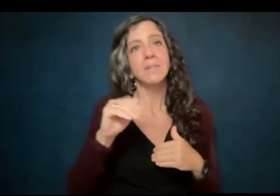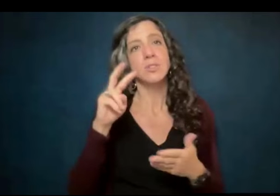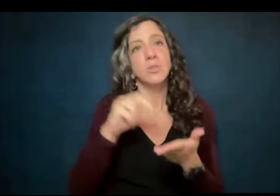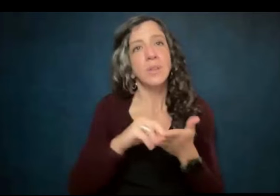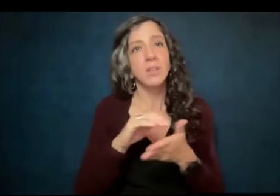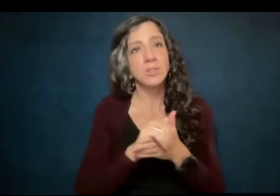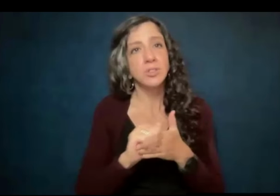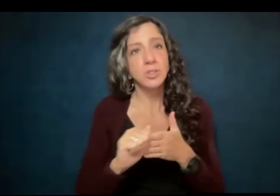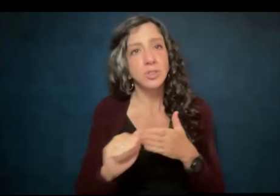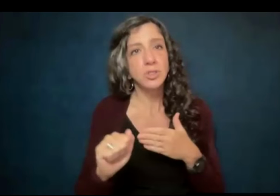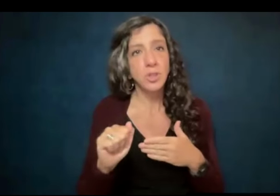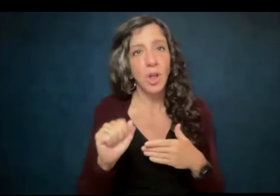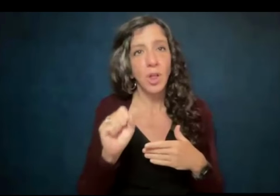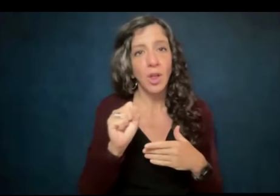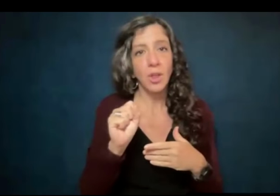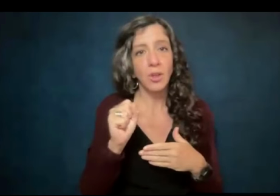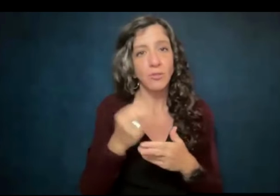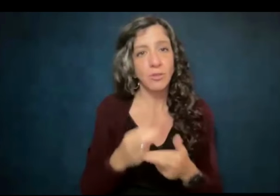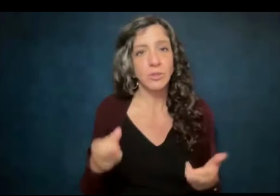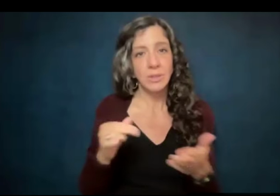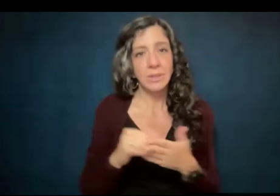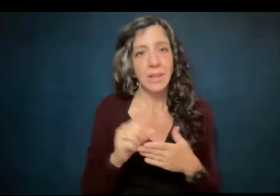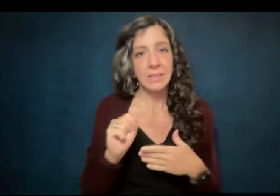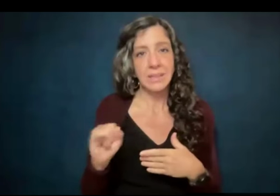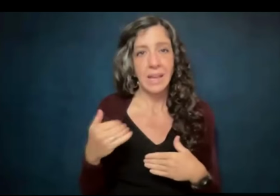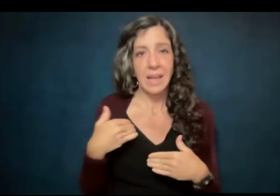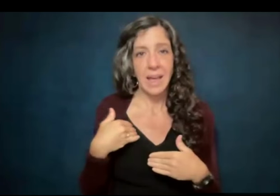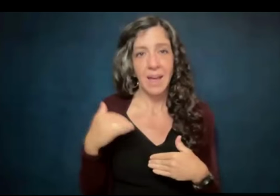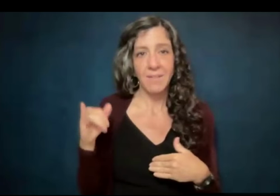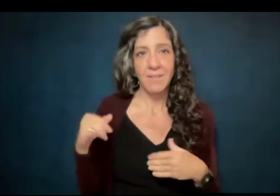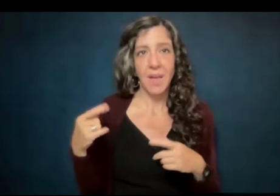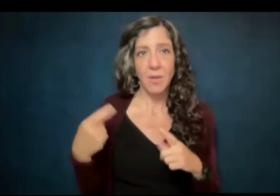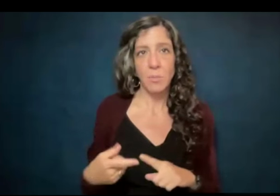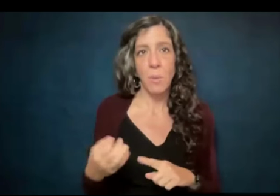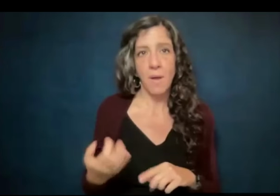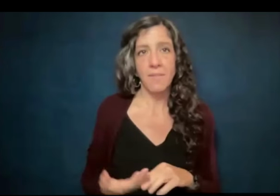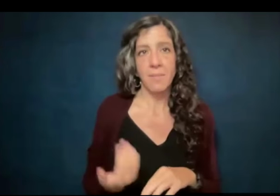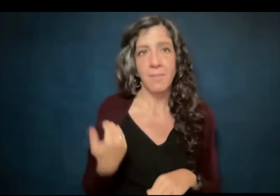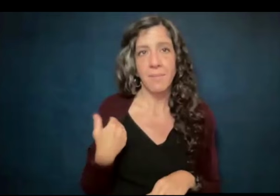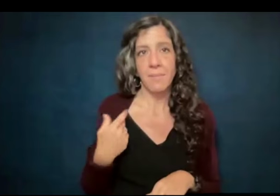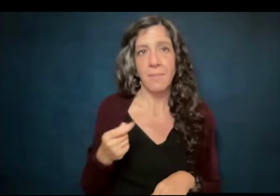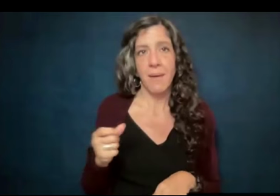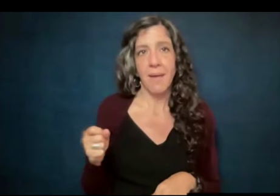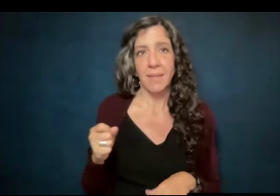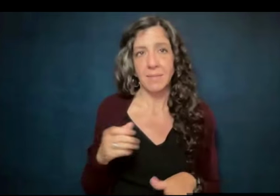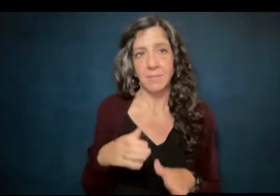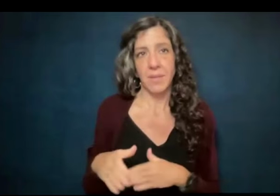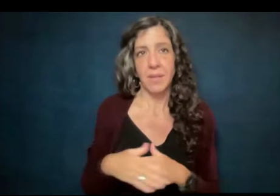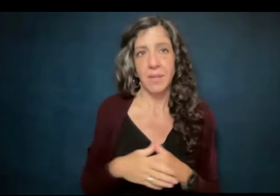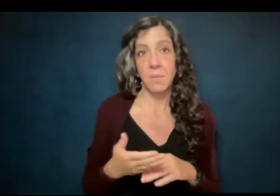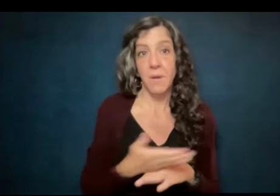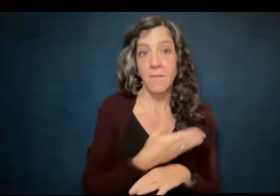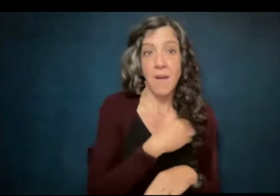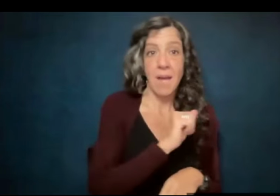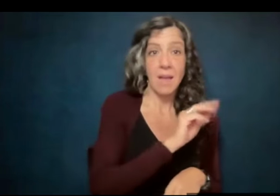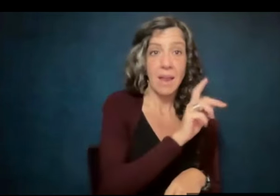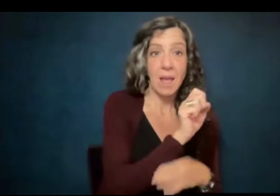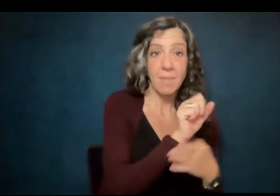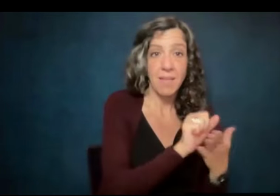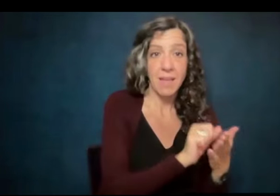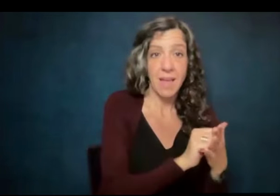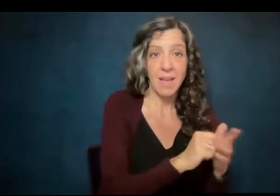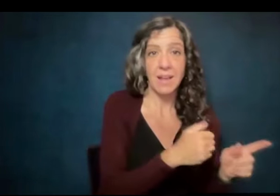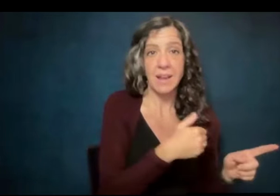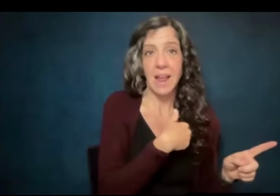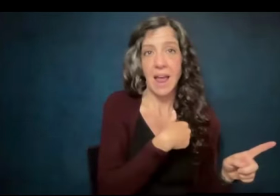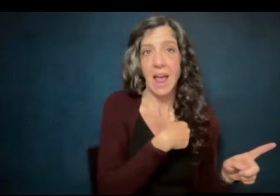that SSI has. That's the point of the pass plan. Before there were ABLE accounts, there was pass plan. So again, we'll talk